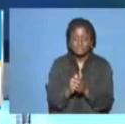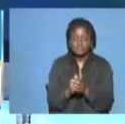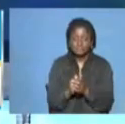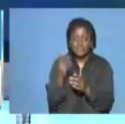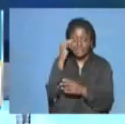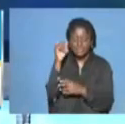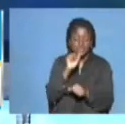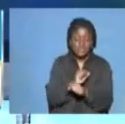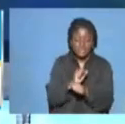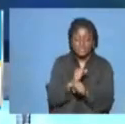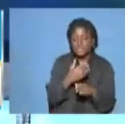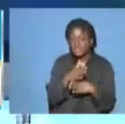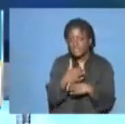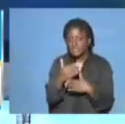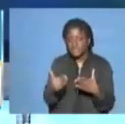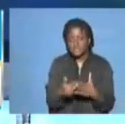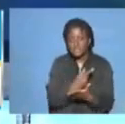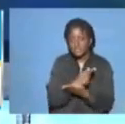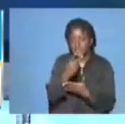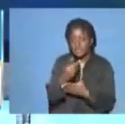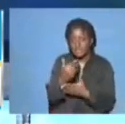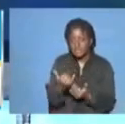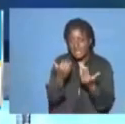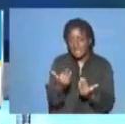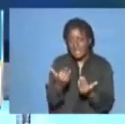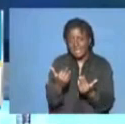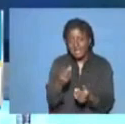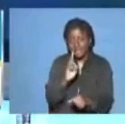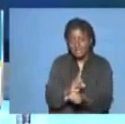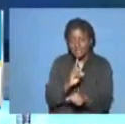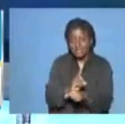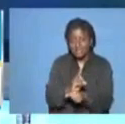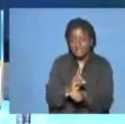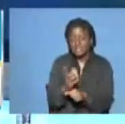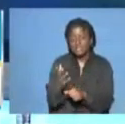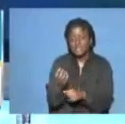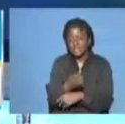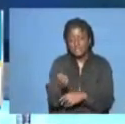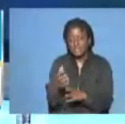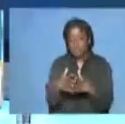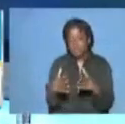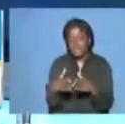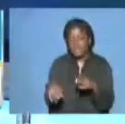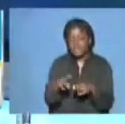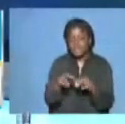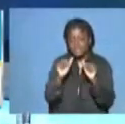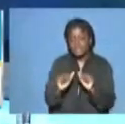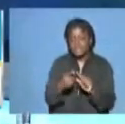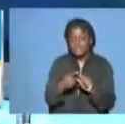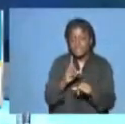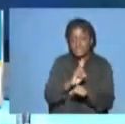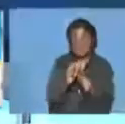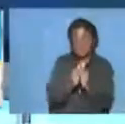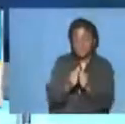Well, the Ministry of Works unveiling some new purchases of heavy-duty equipment, it says, will greatly increase its capacity to deal with road repair,